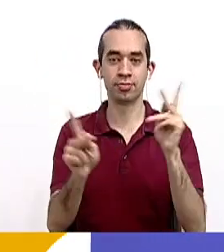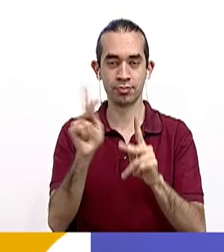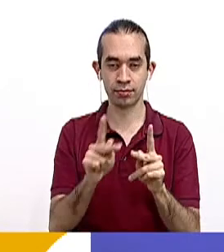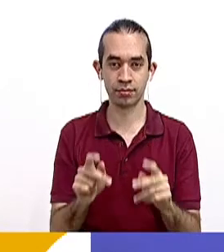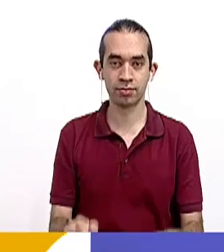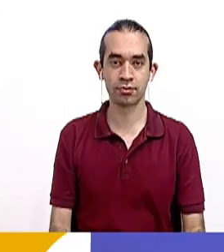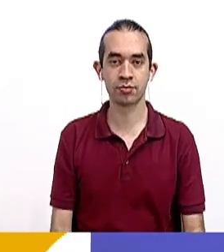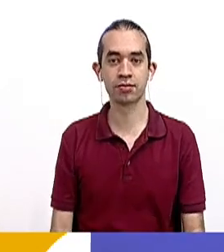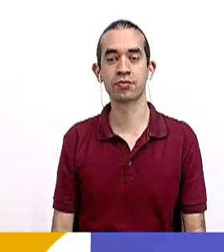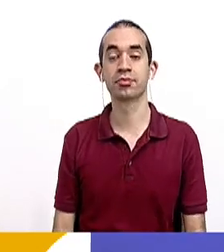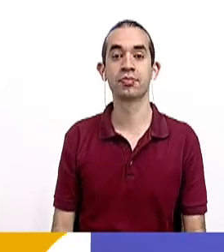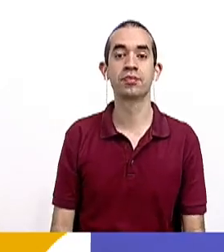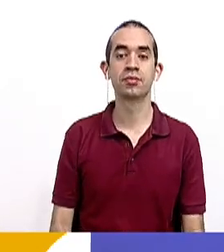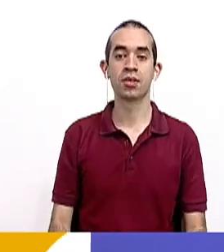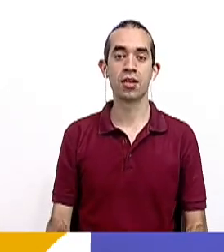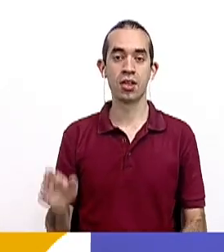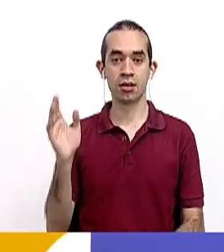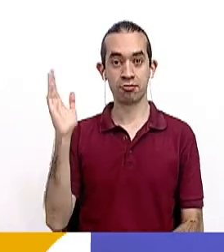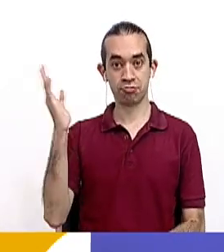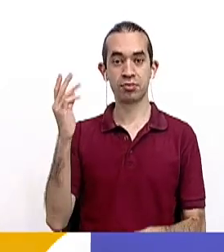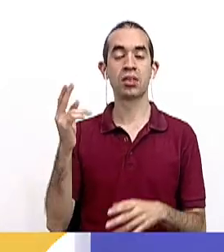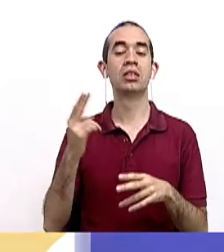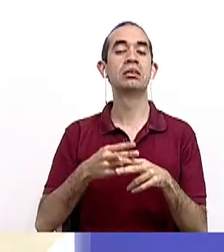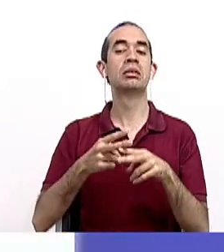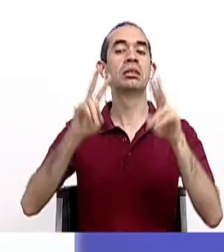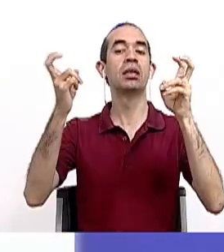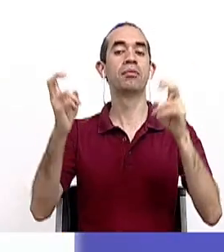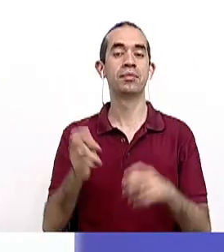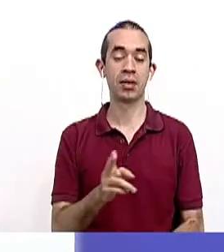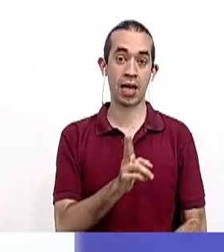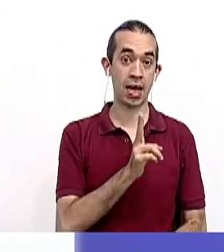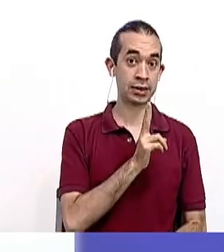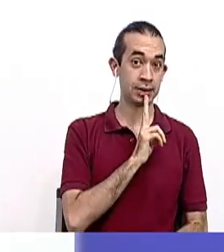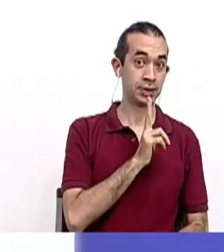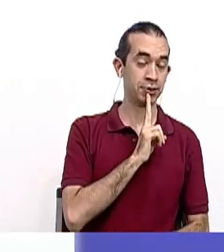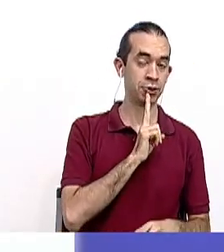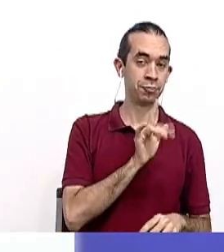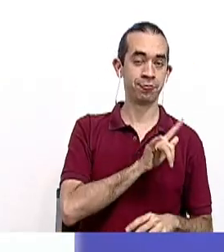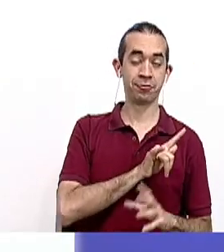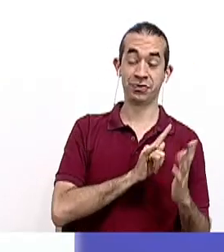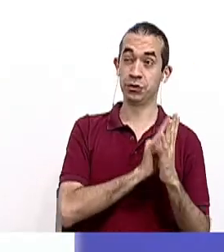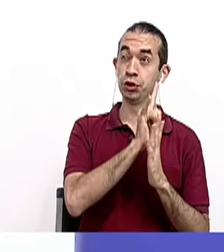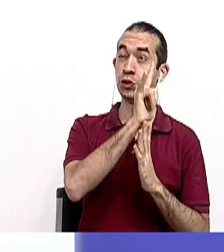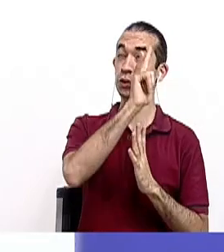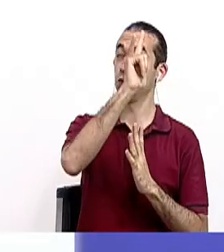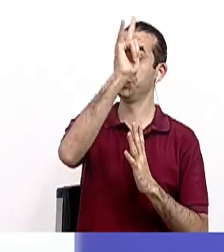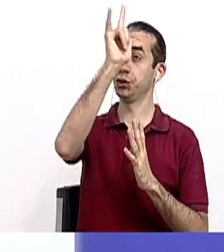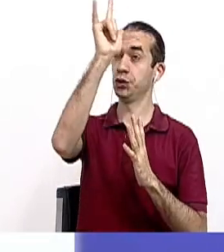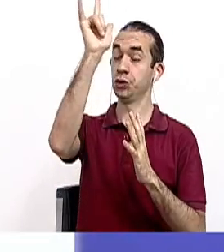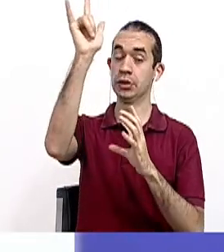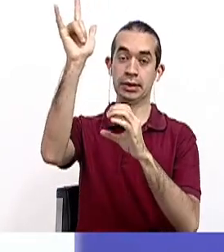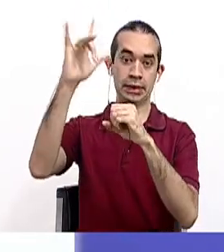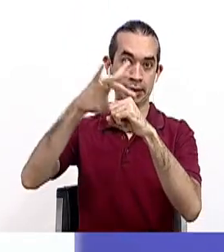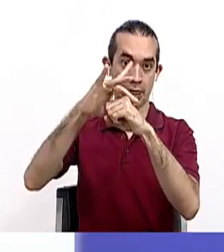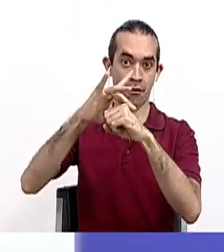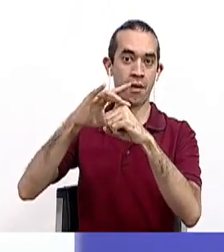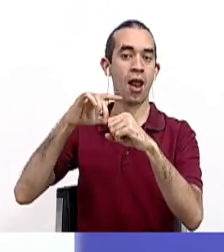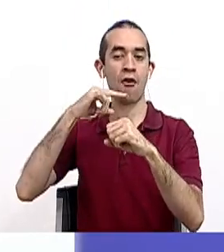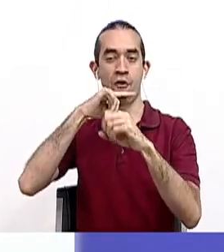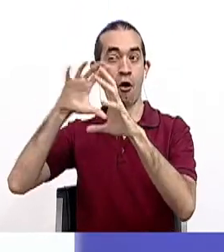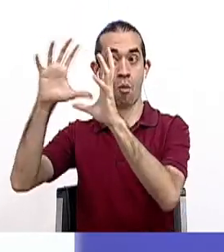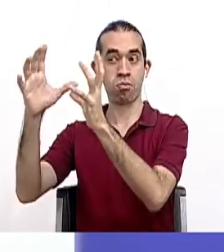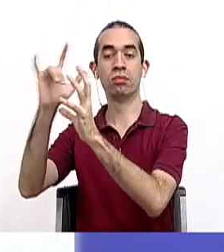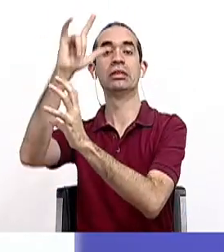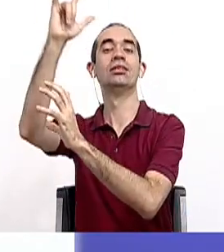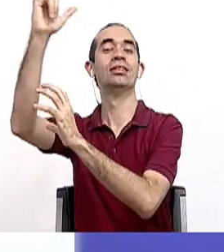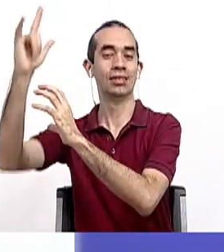Talk's name is From Atillo, de Atillo a Marte. That is her TED Talk. And it's because she lived in Atillo and now she works